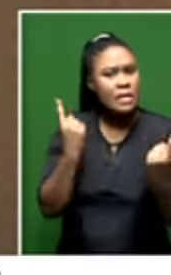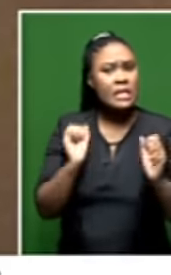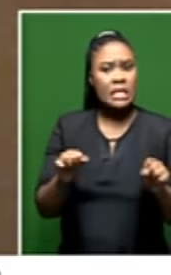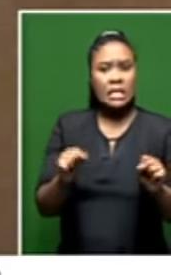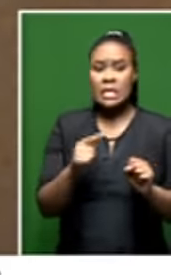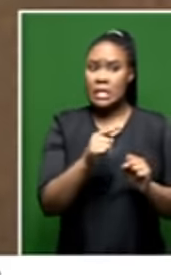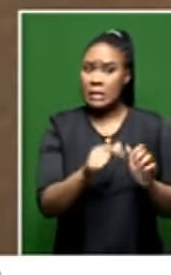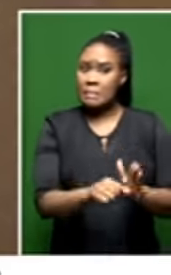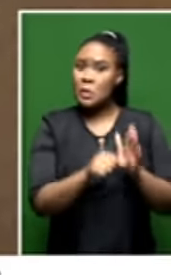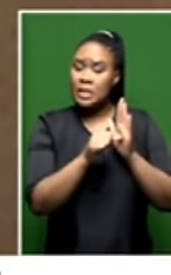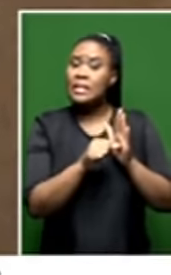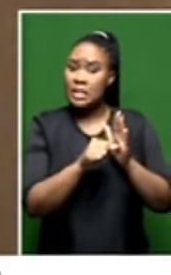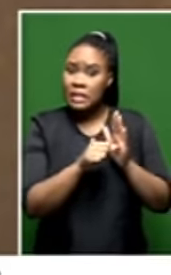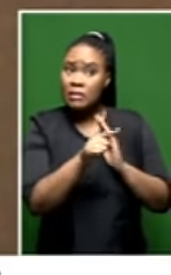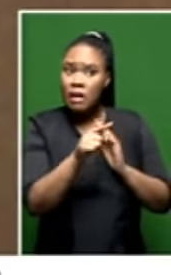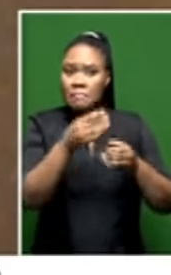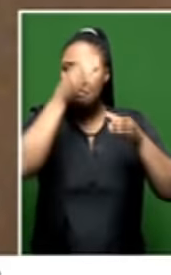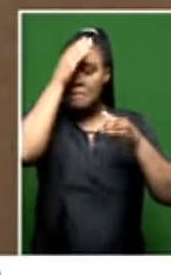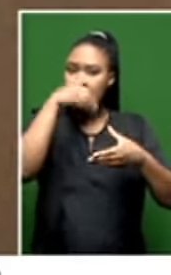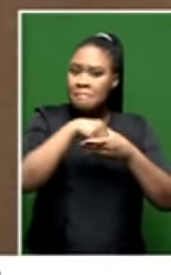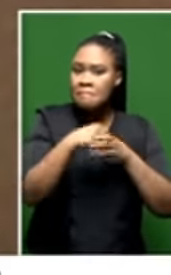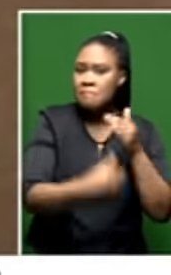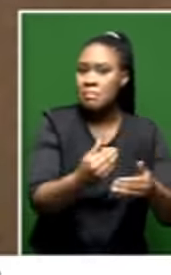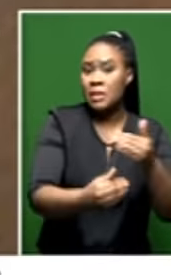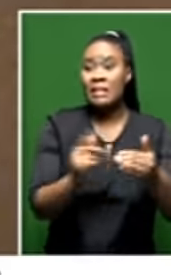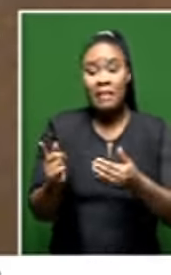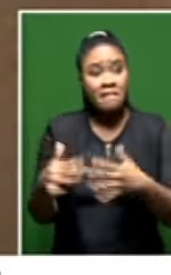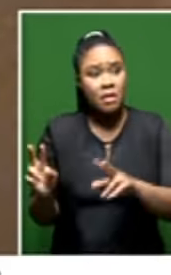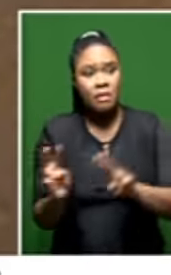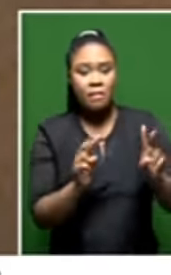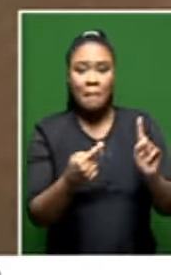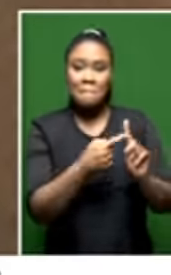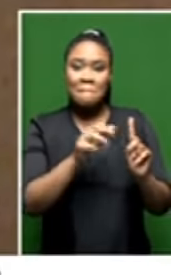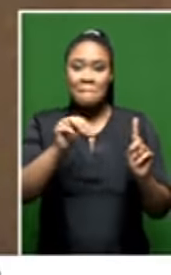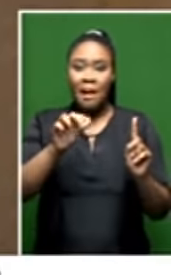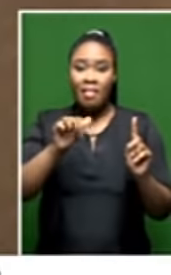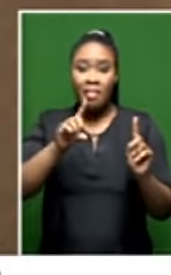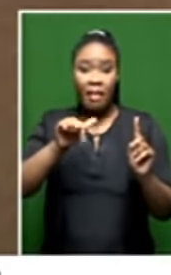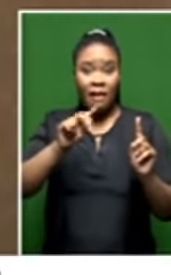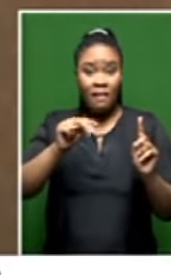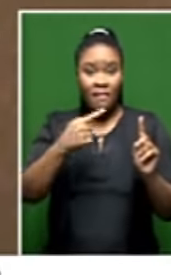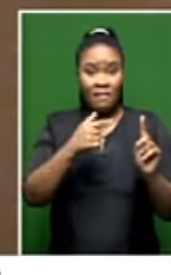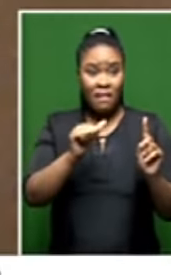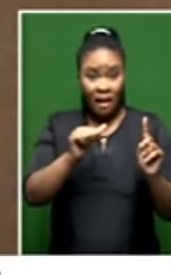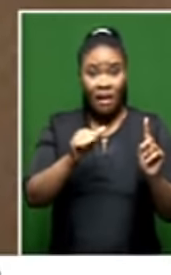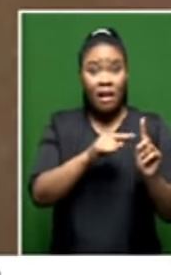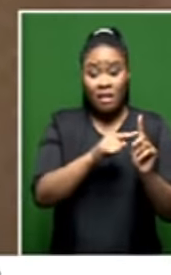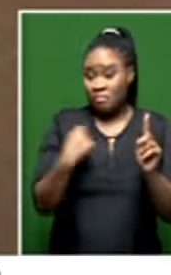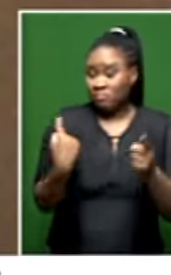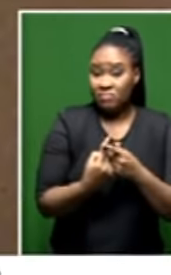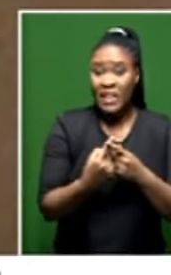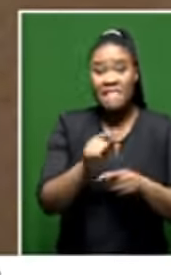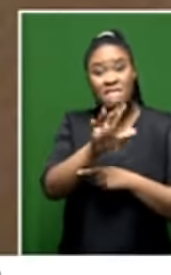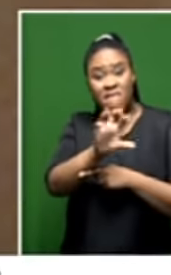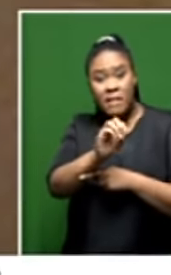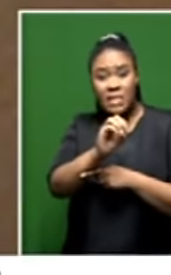at Justice Madlanga's track record, and they've actually noted that of the about 50 or so judgments that he's written